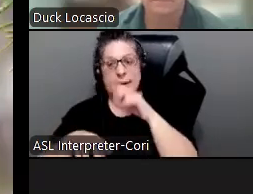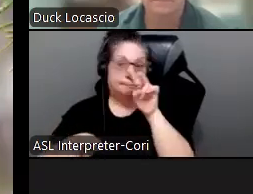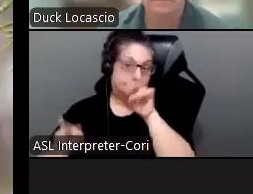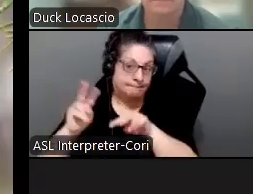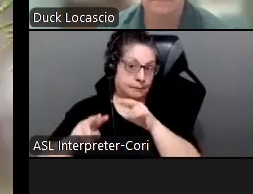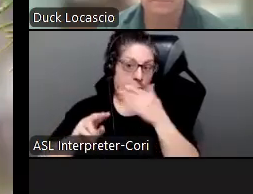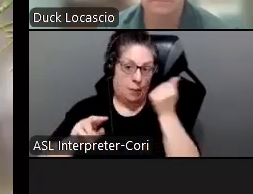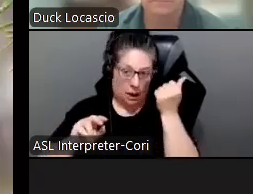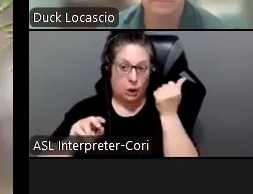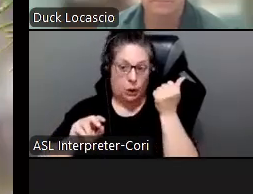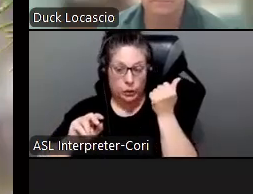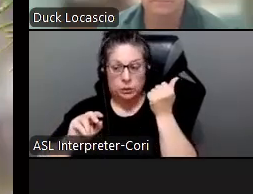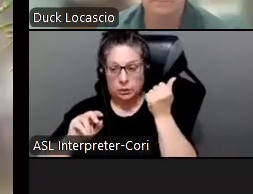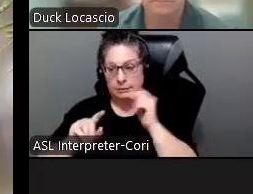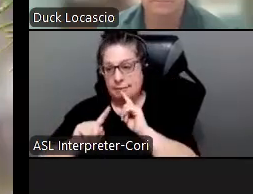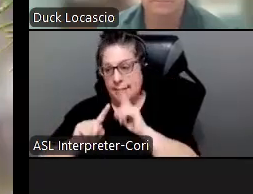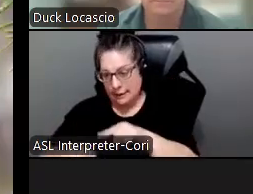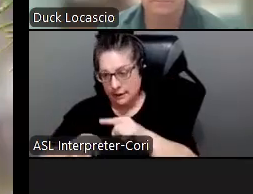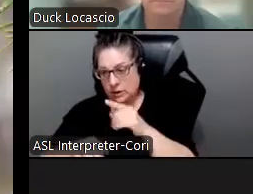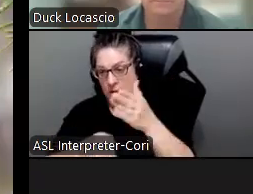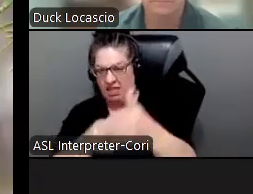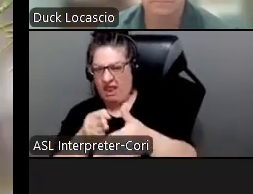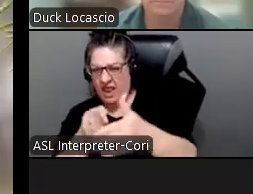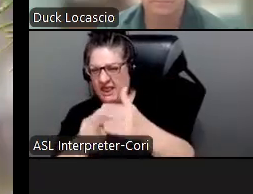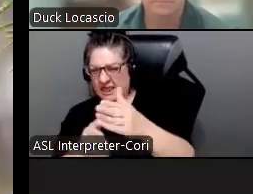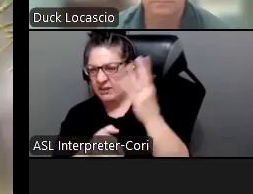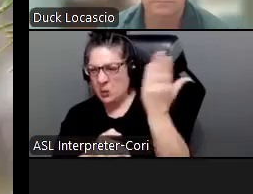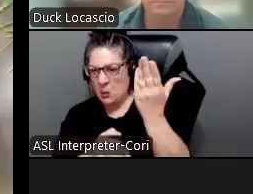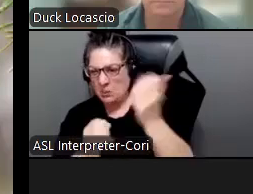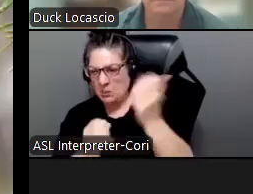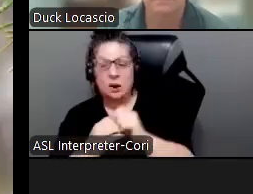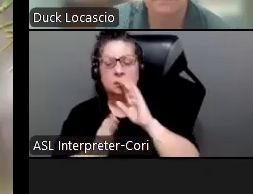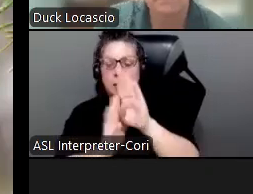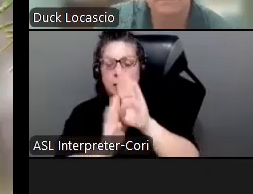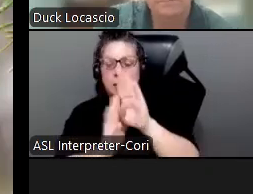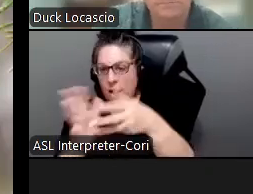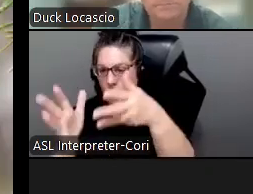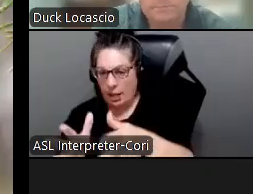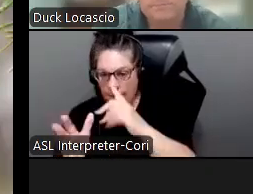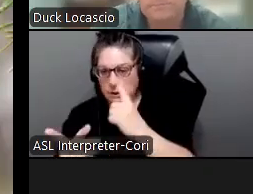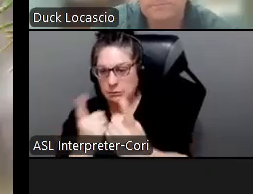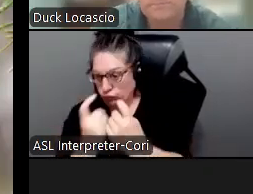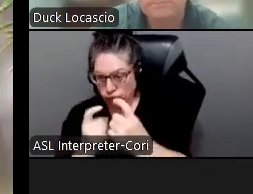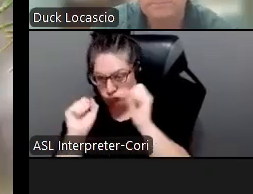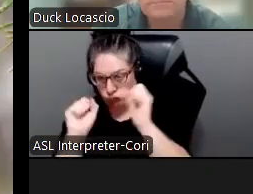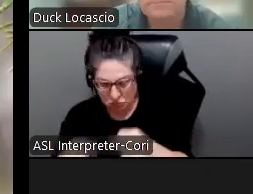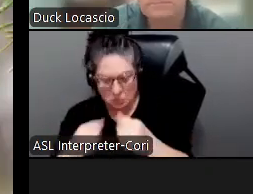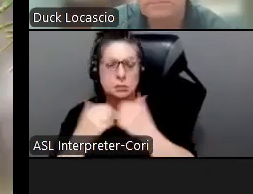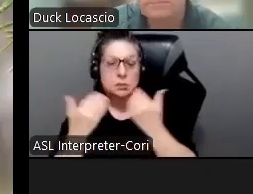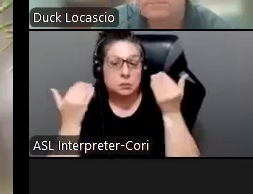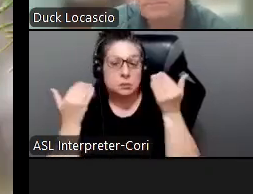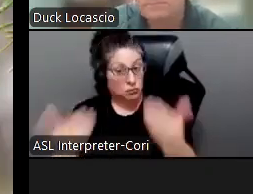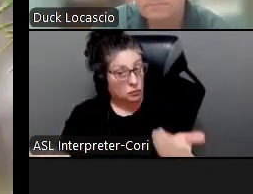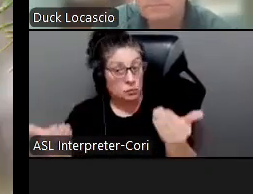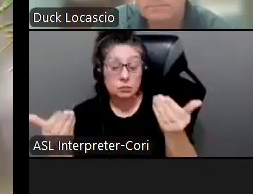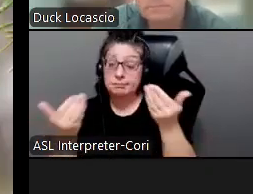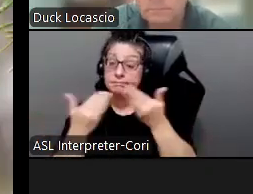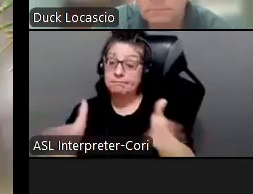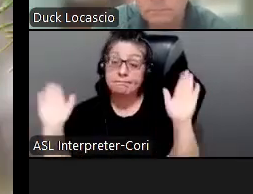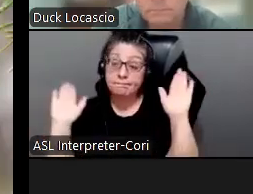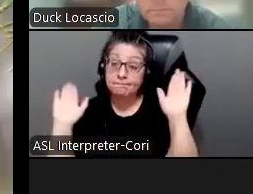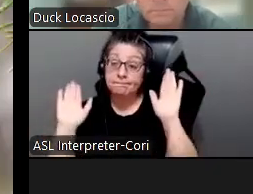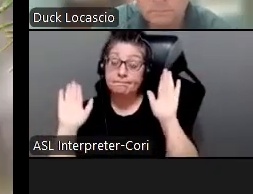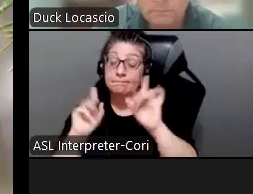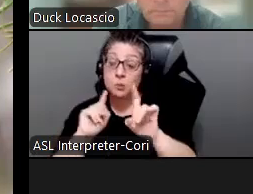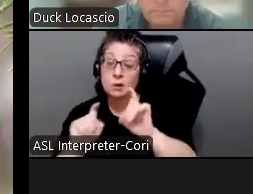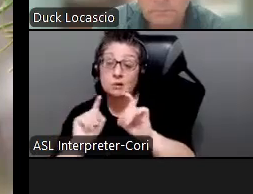by the end of the webinar series. So we'll give it about a half hour at the end for questions. And so feel free to give our folks some